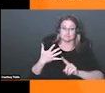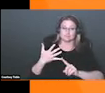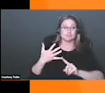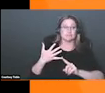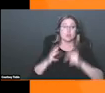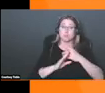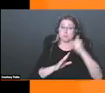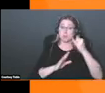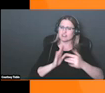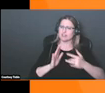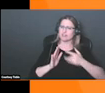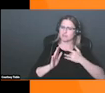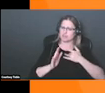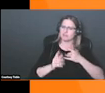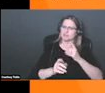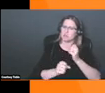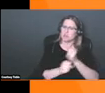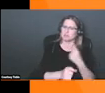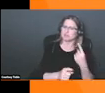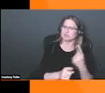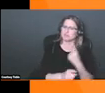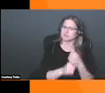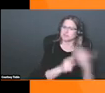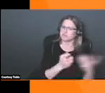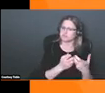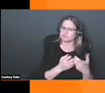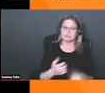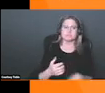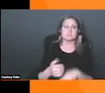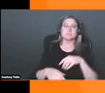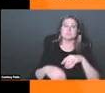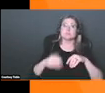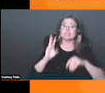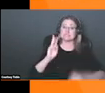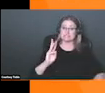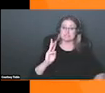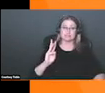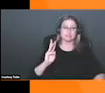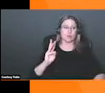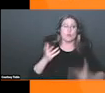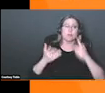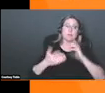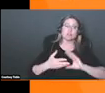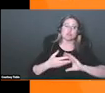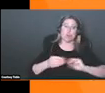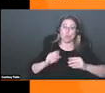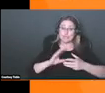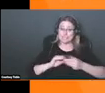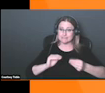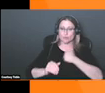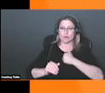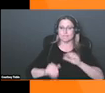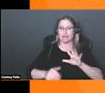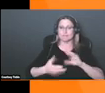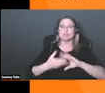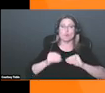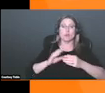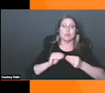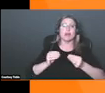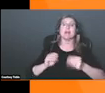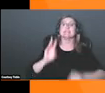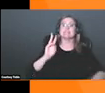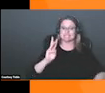sense, samples that resonate, stories that resonate, follow the writing